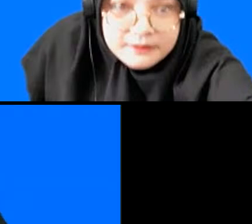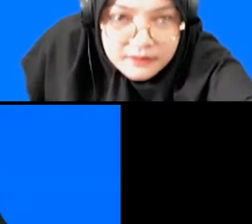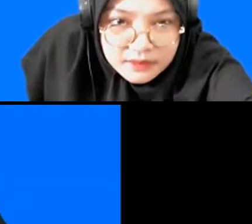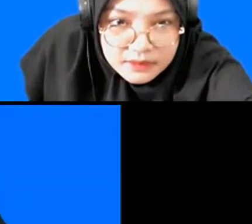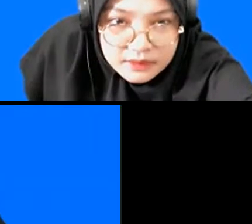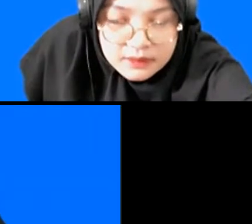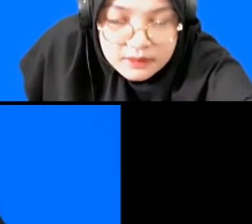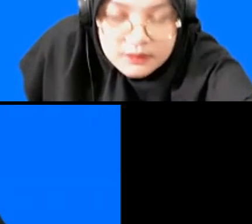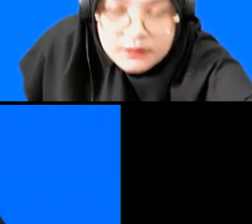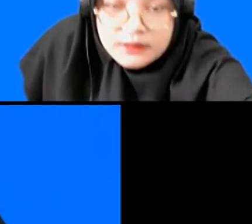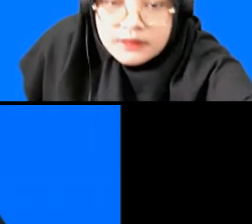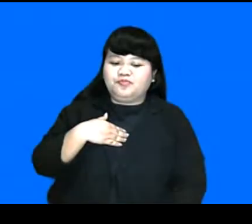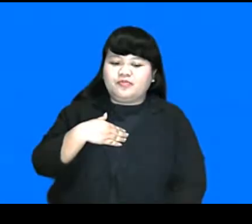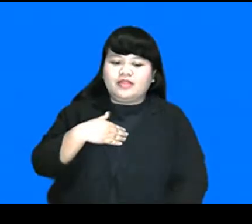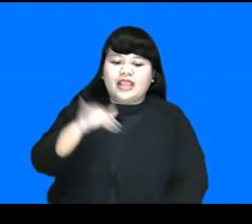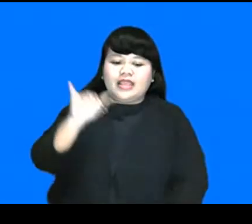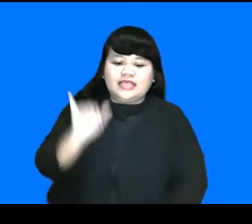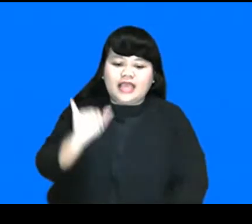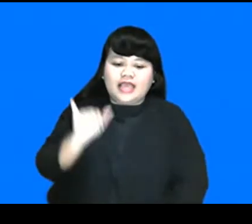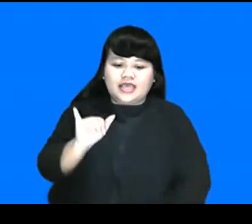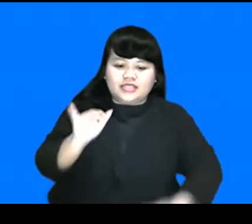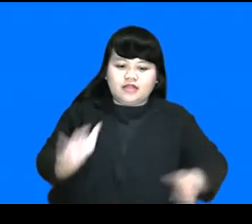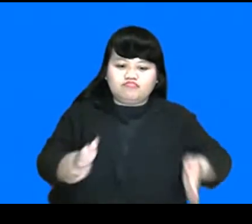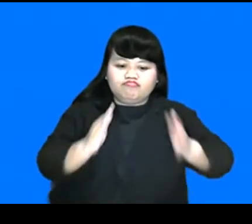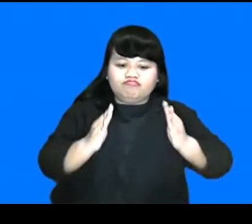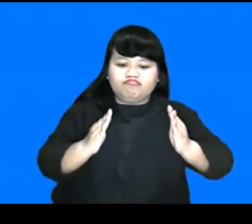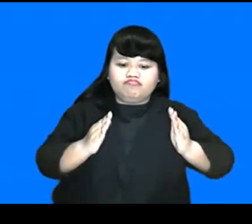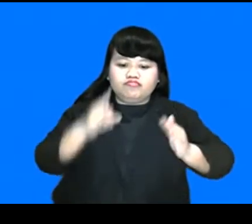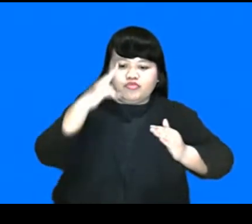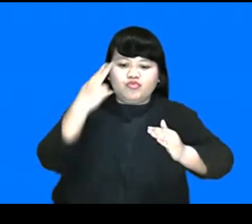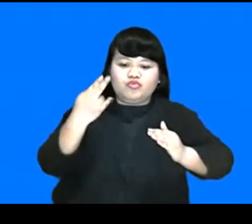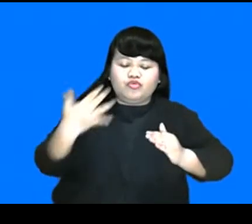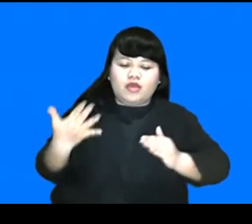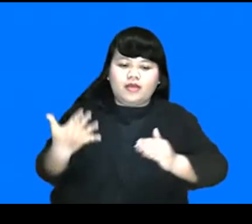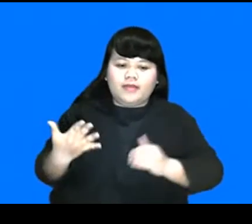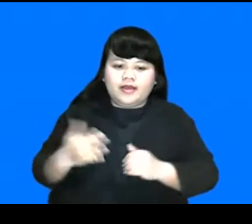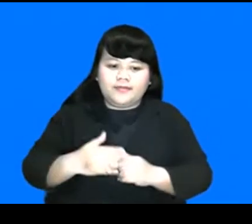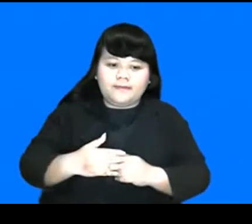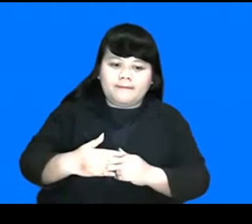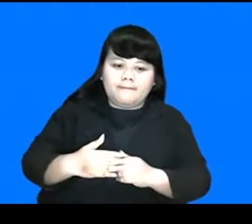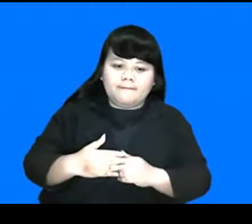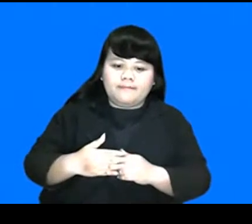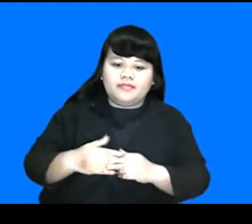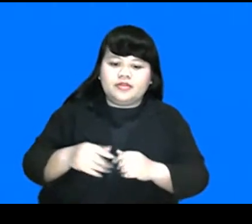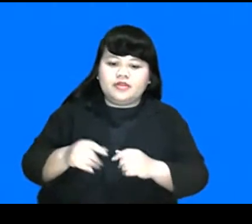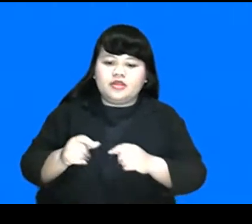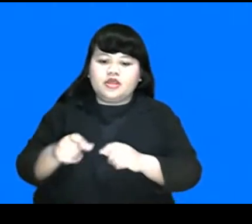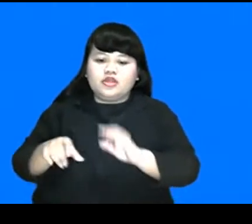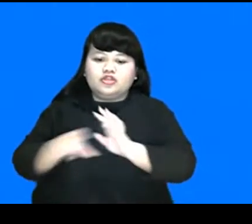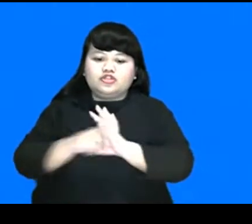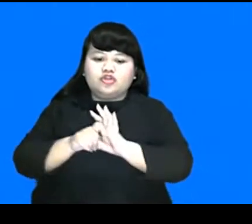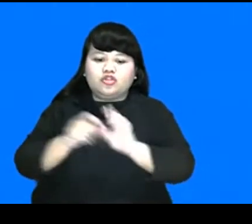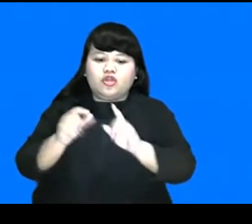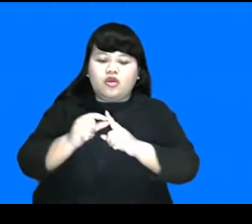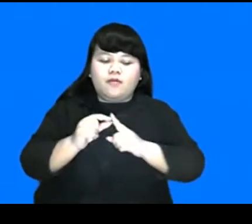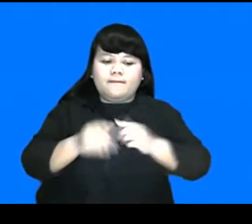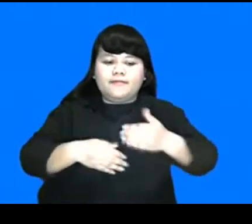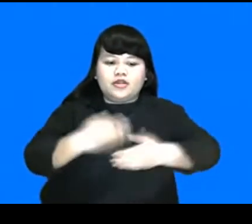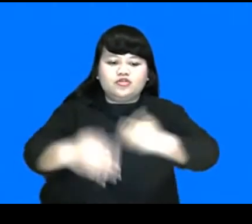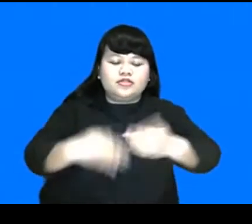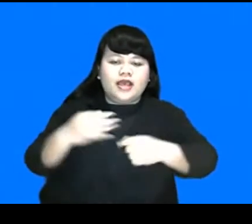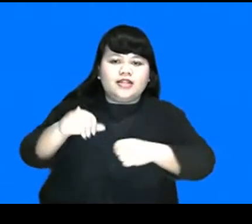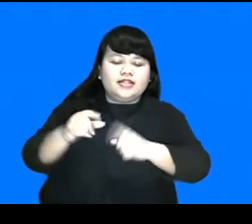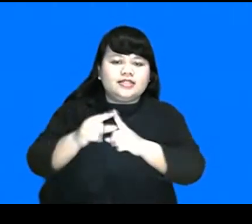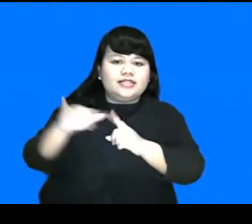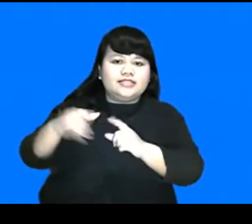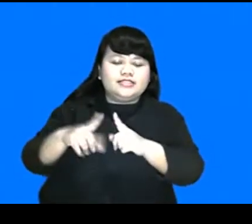social charities. Like in Indonesia, PT Jarum has Jarum Foundation. Mr. Bakri and